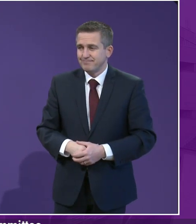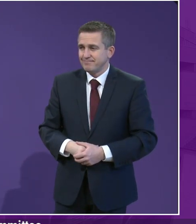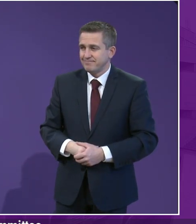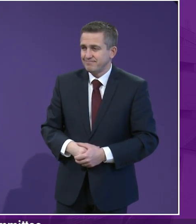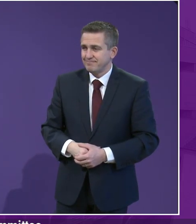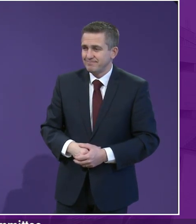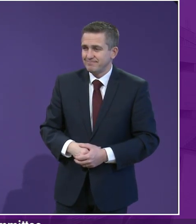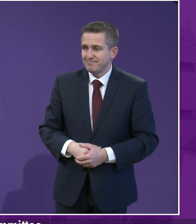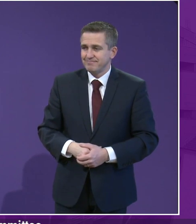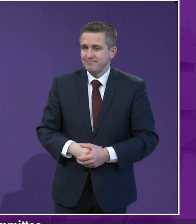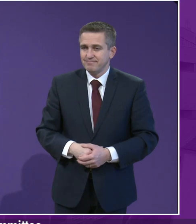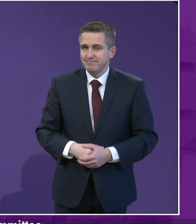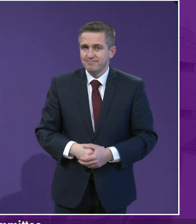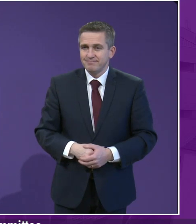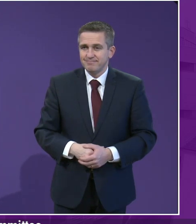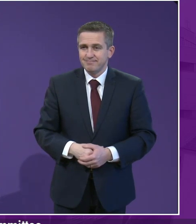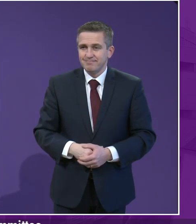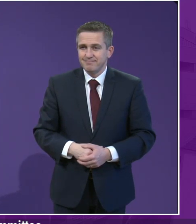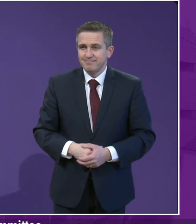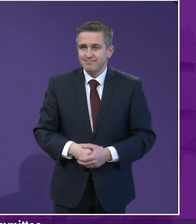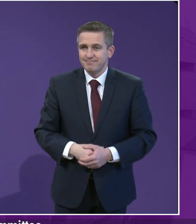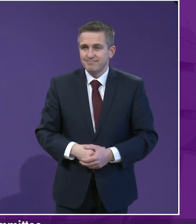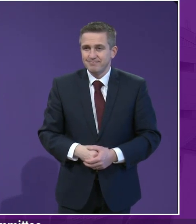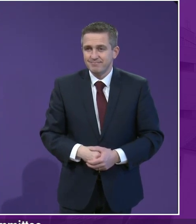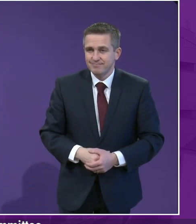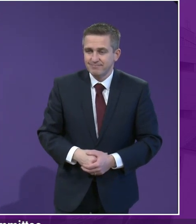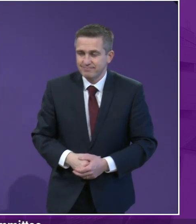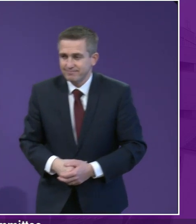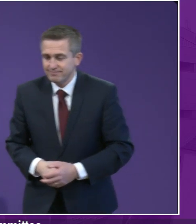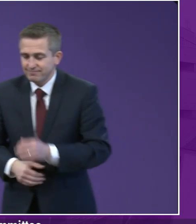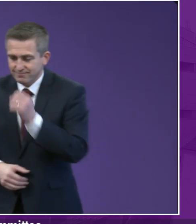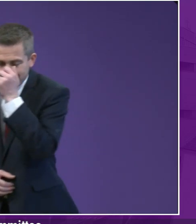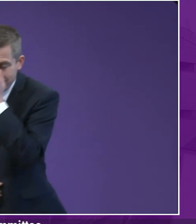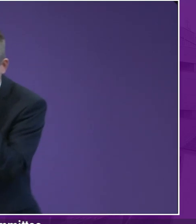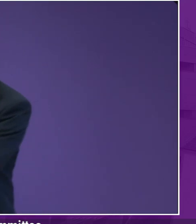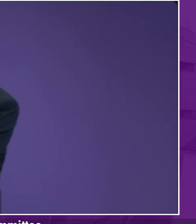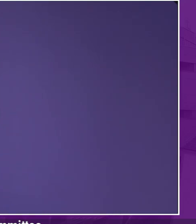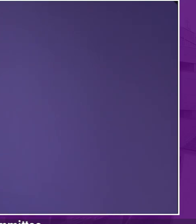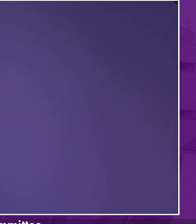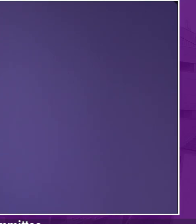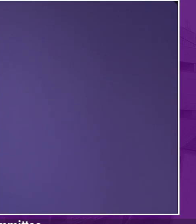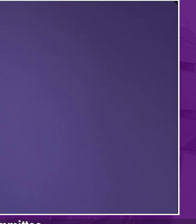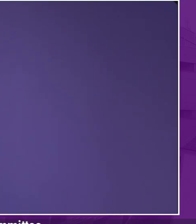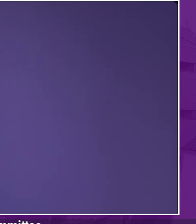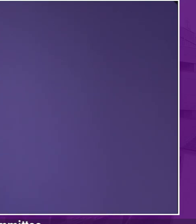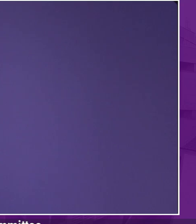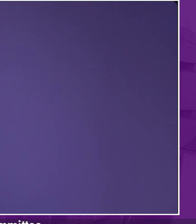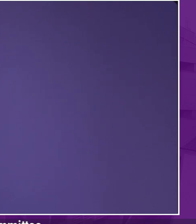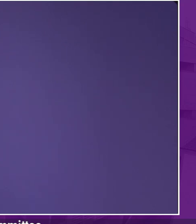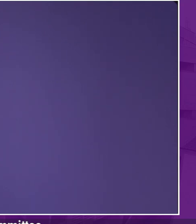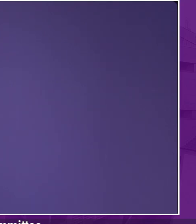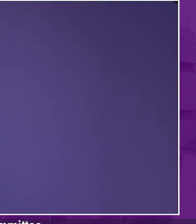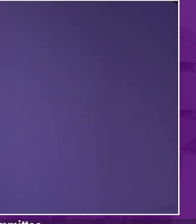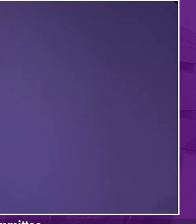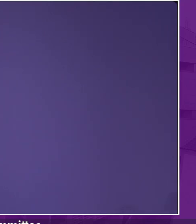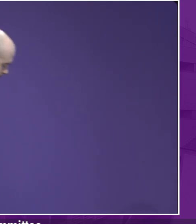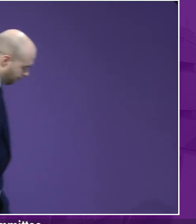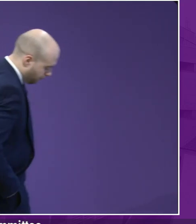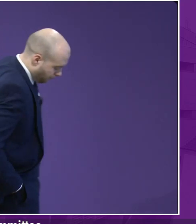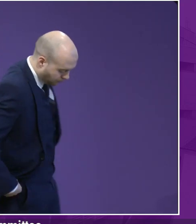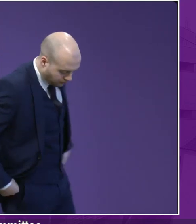not effective at all. Goes back to my point about what we mean by reasonable adjustment. Have you got a